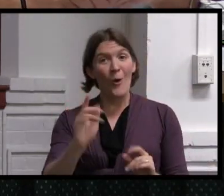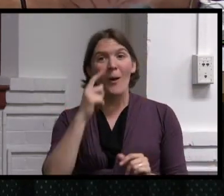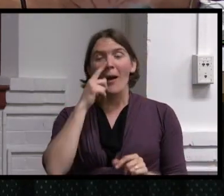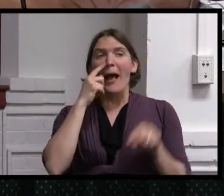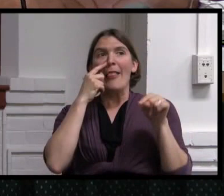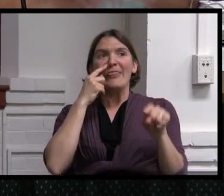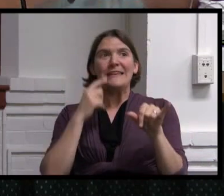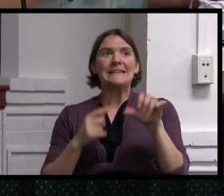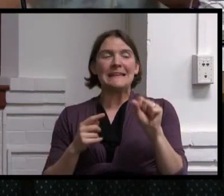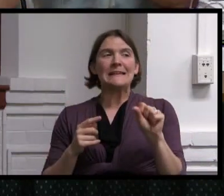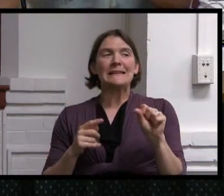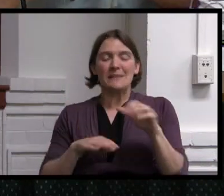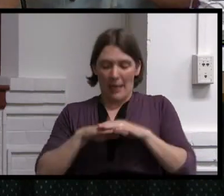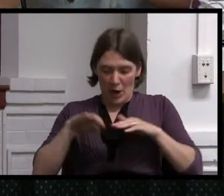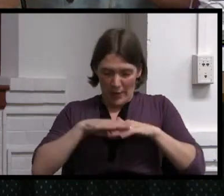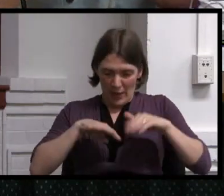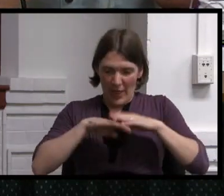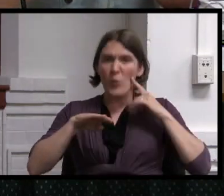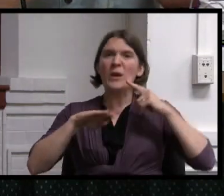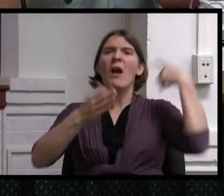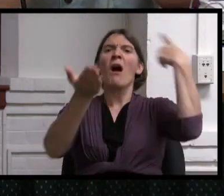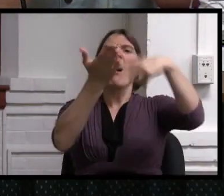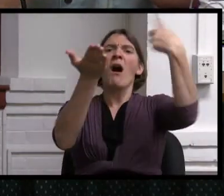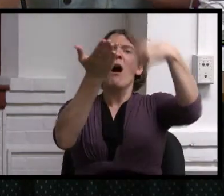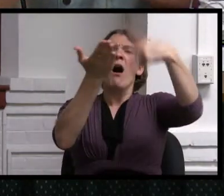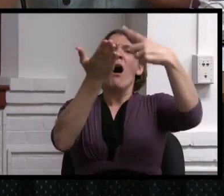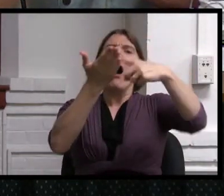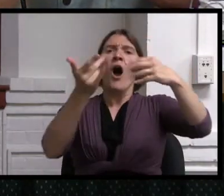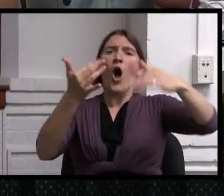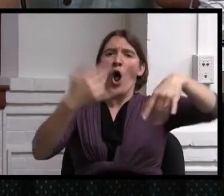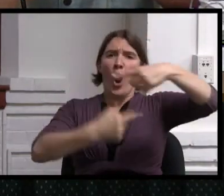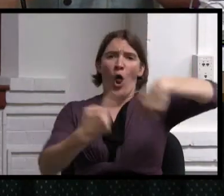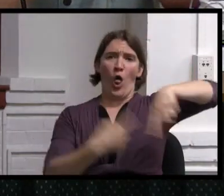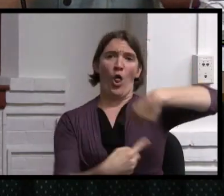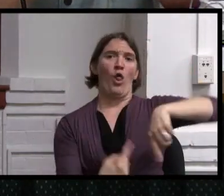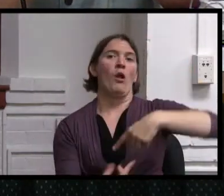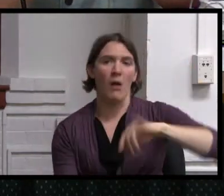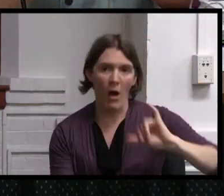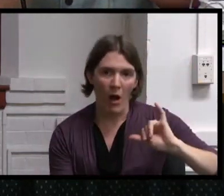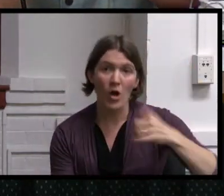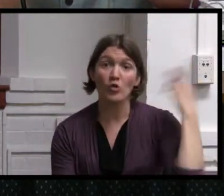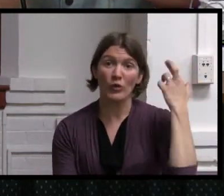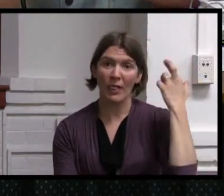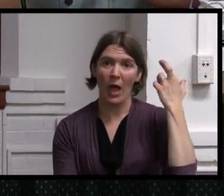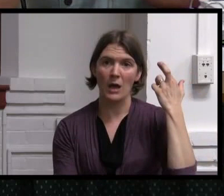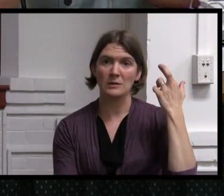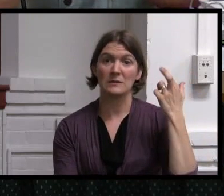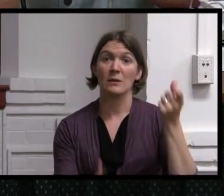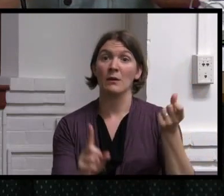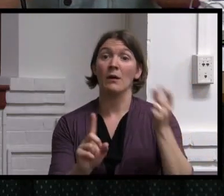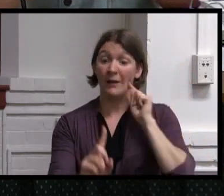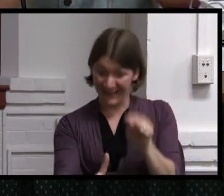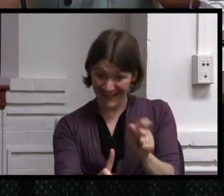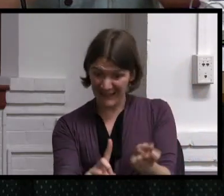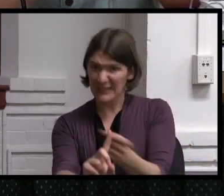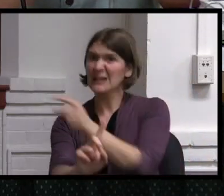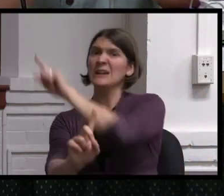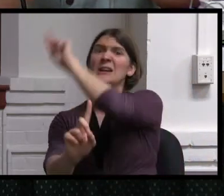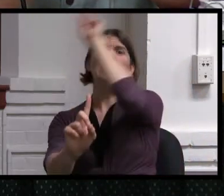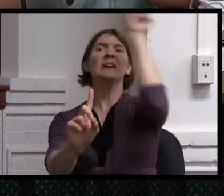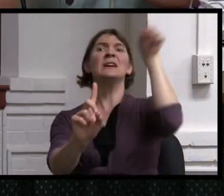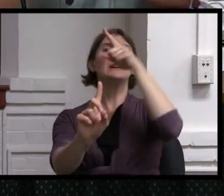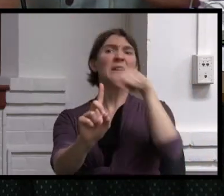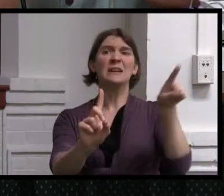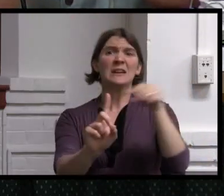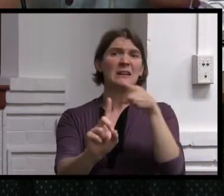so layered that it's easy to start talking about it. It's happened to me already. And realize you're going off topic so completely